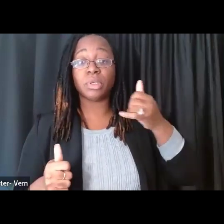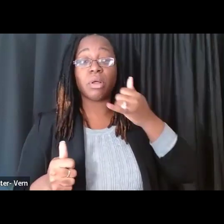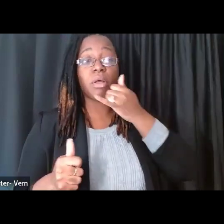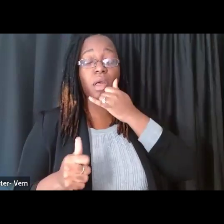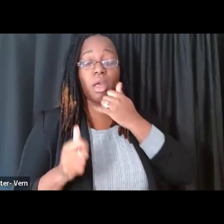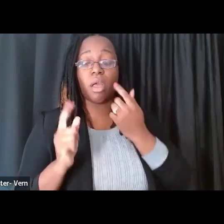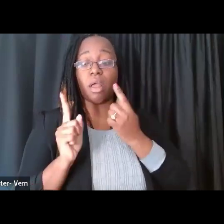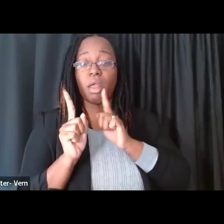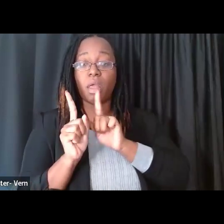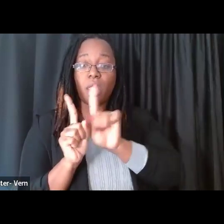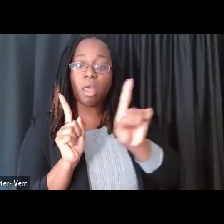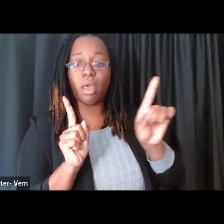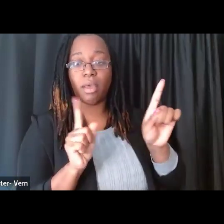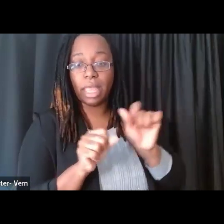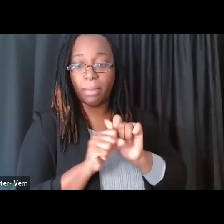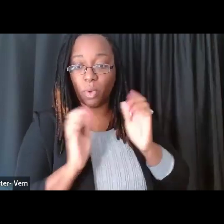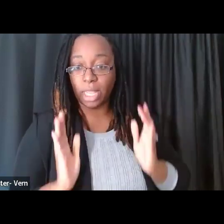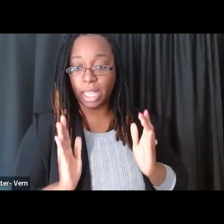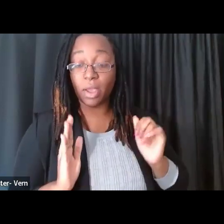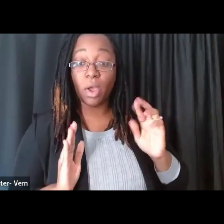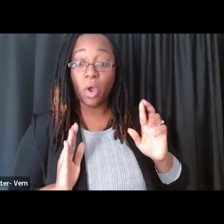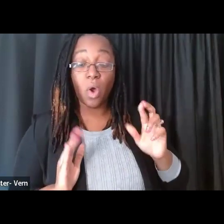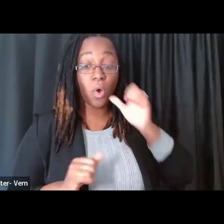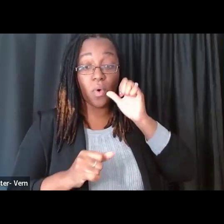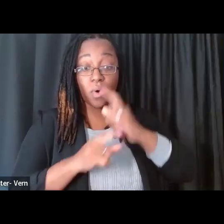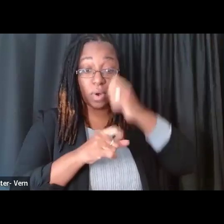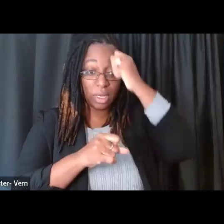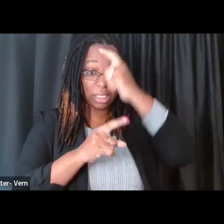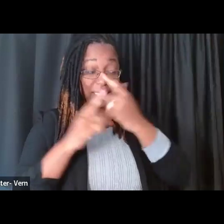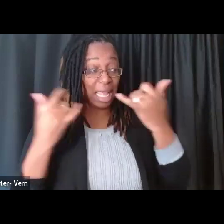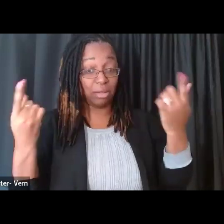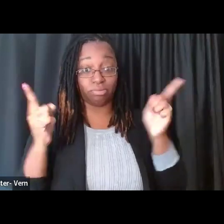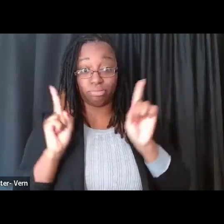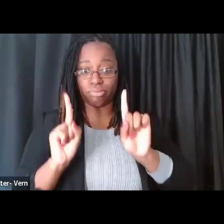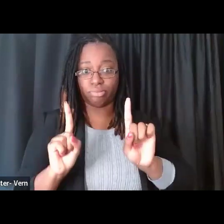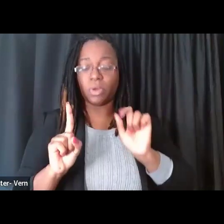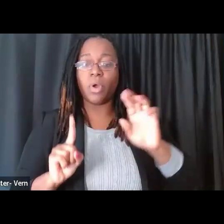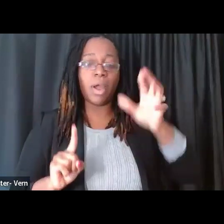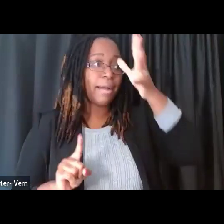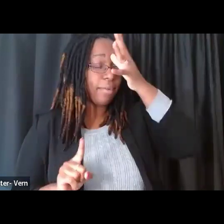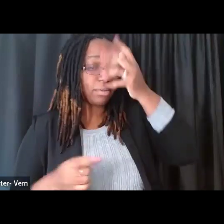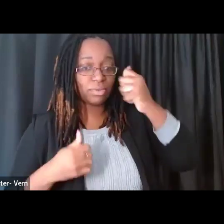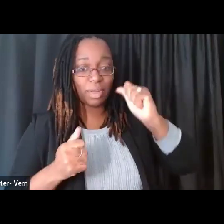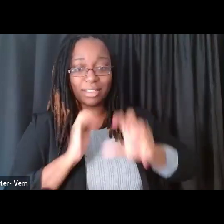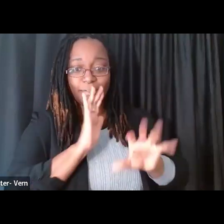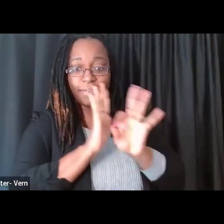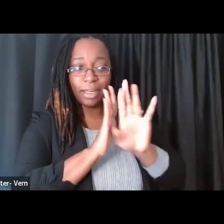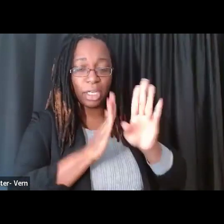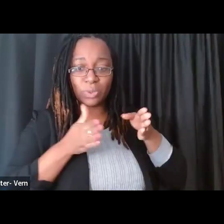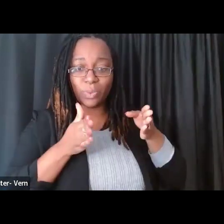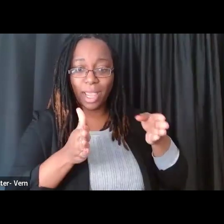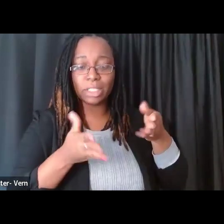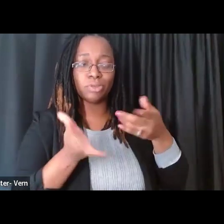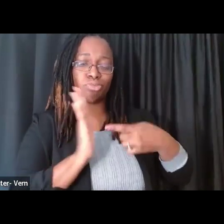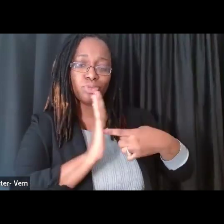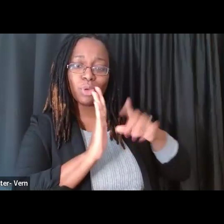employee? Or estranged siblings are reunited? Or a father tries to find his way to express his love to his son